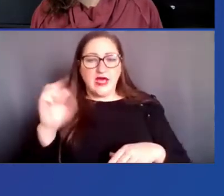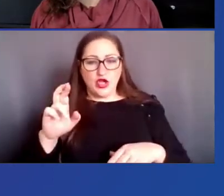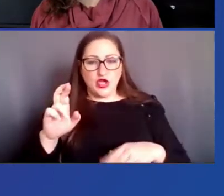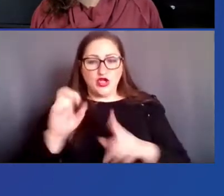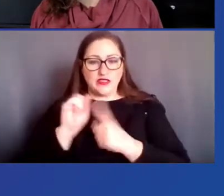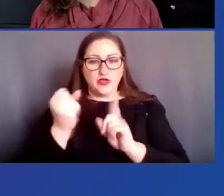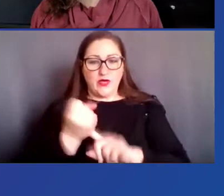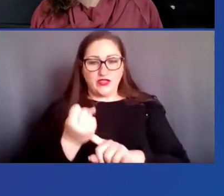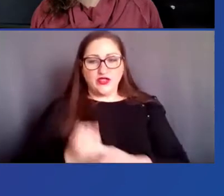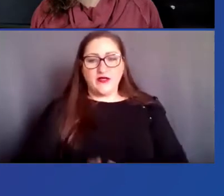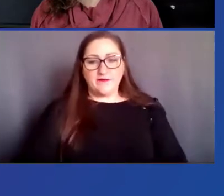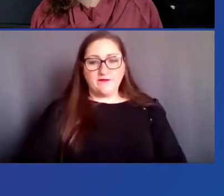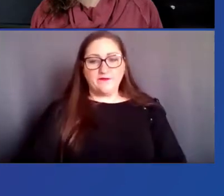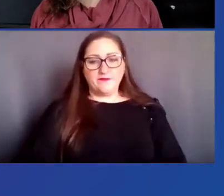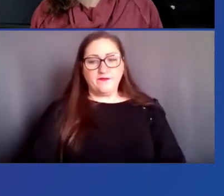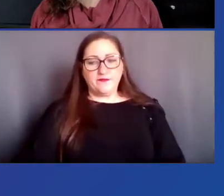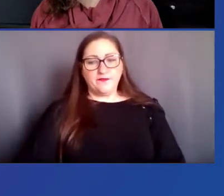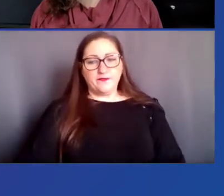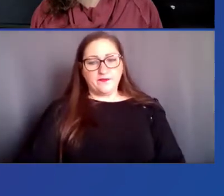All right. Thank you.